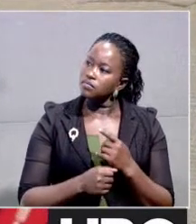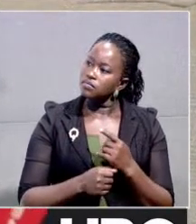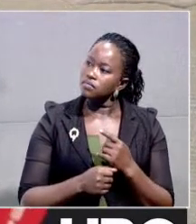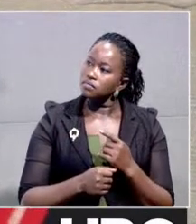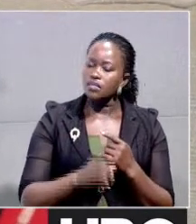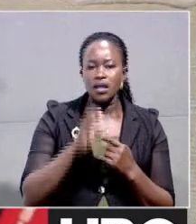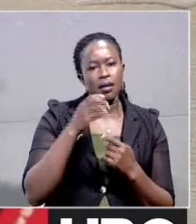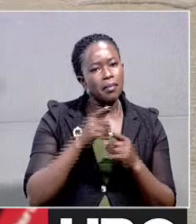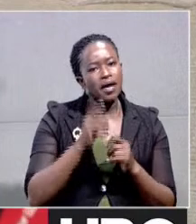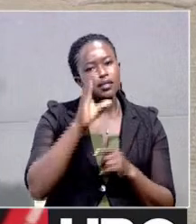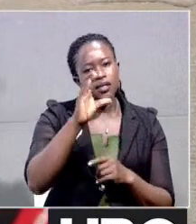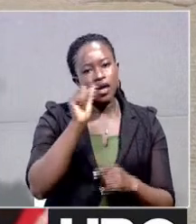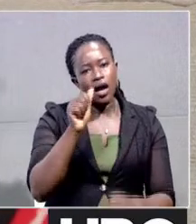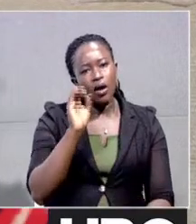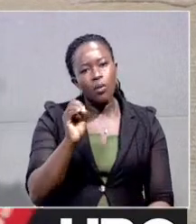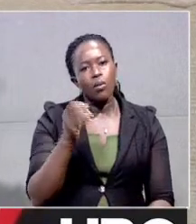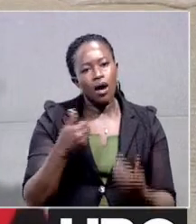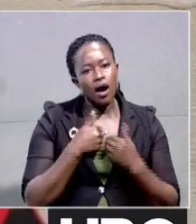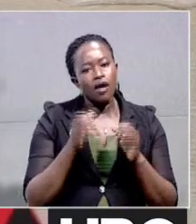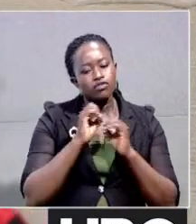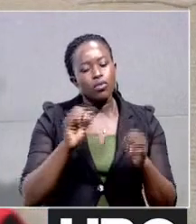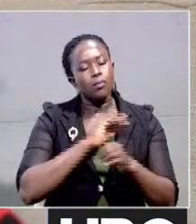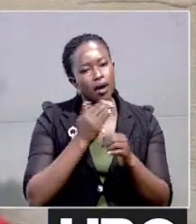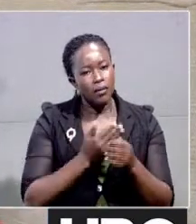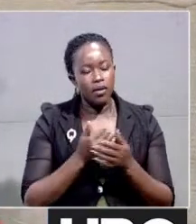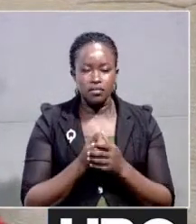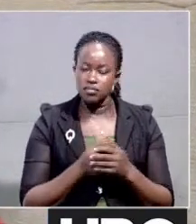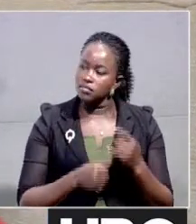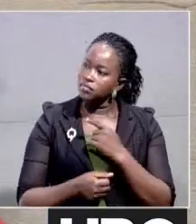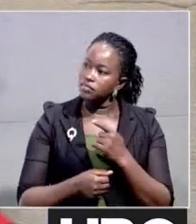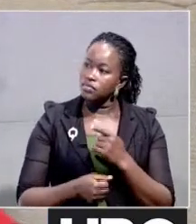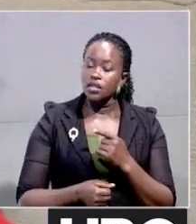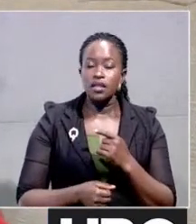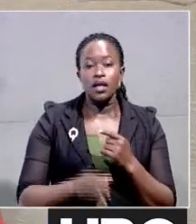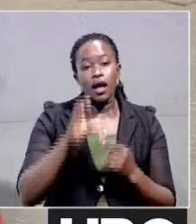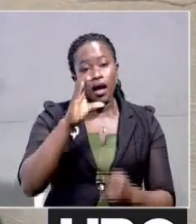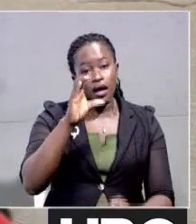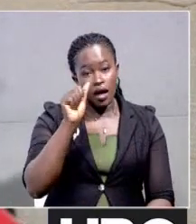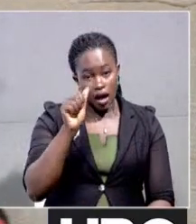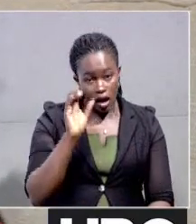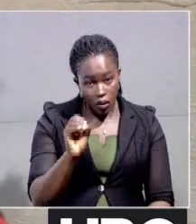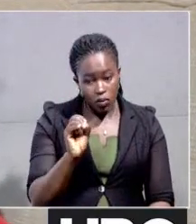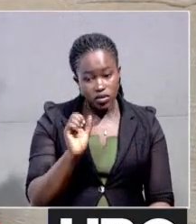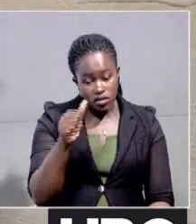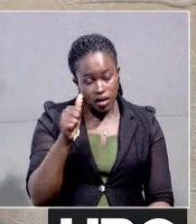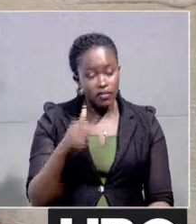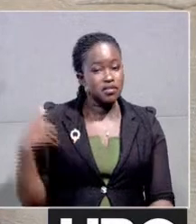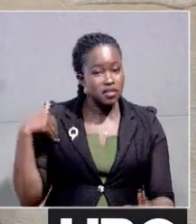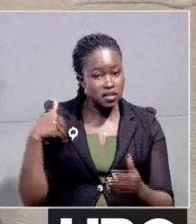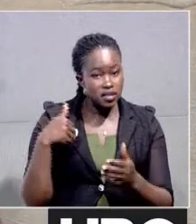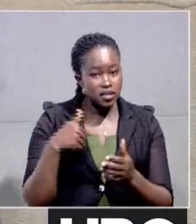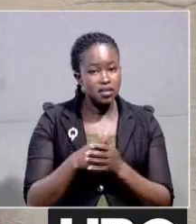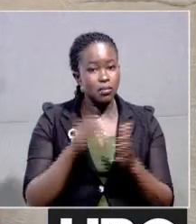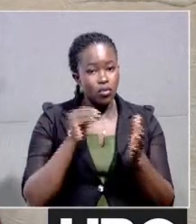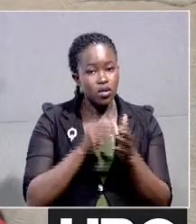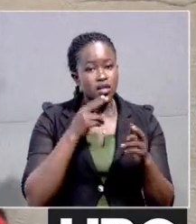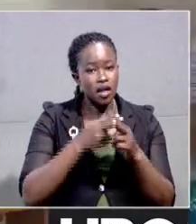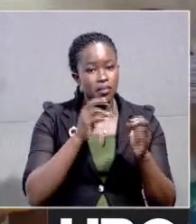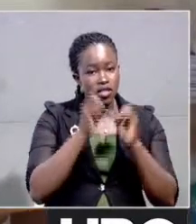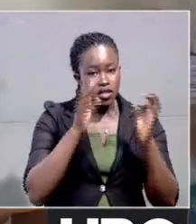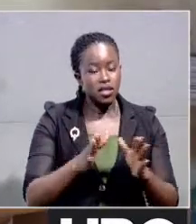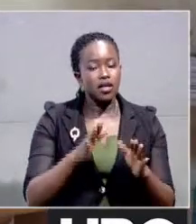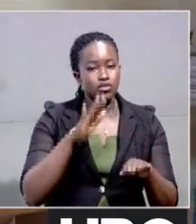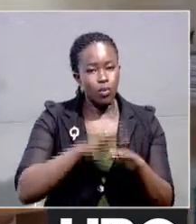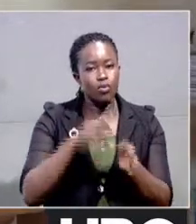have the powers to delete them. The cows are the ones who have been putting our teachers on payroll, and they are the ones who